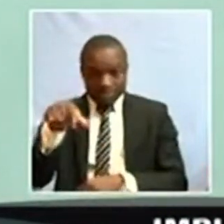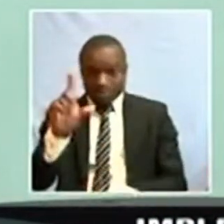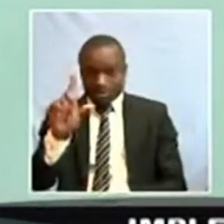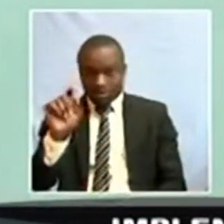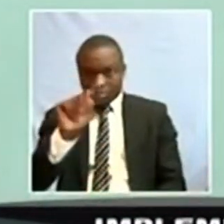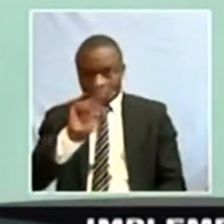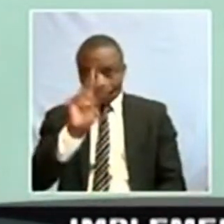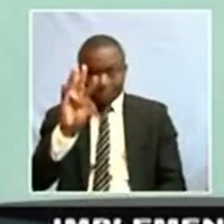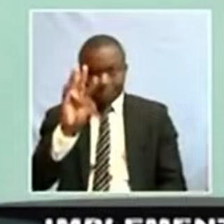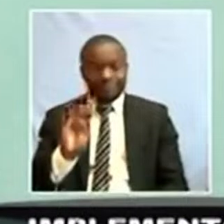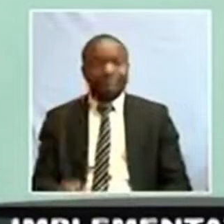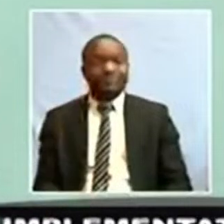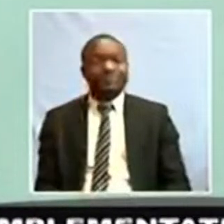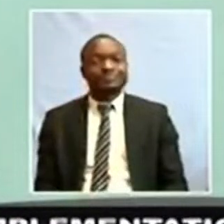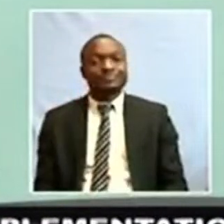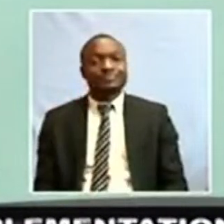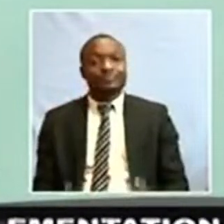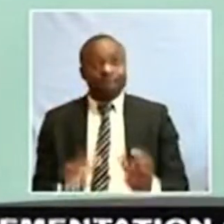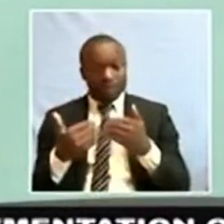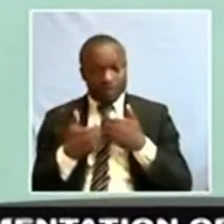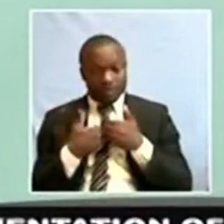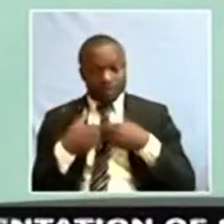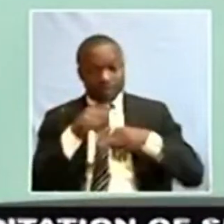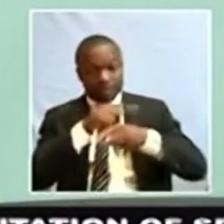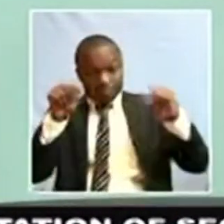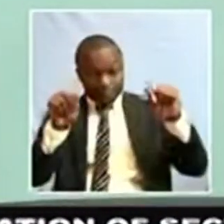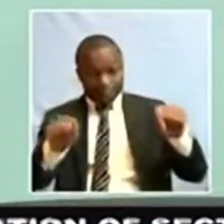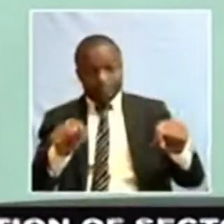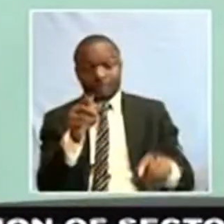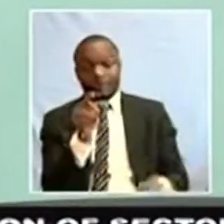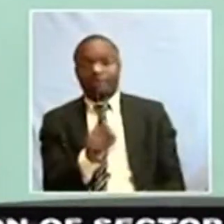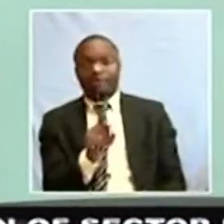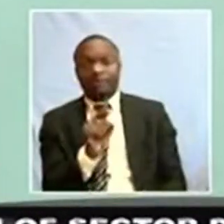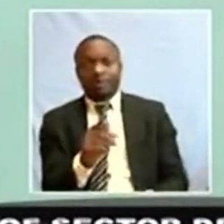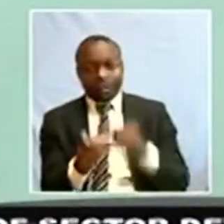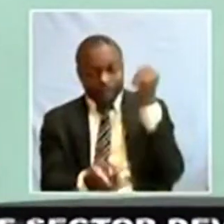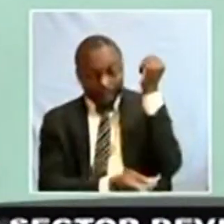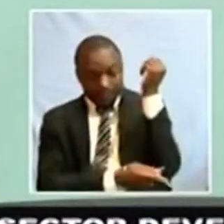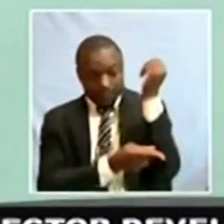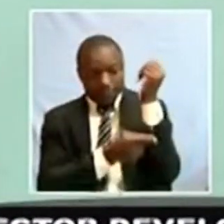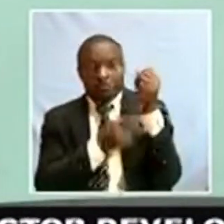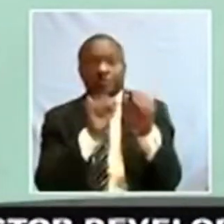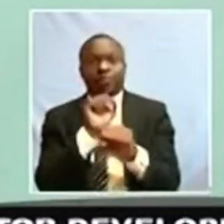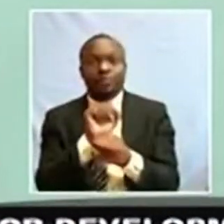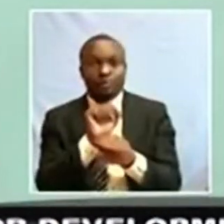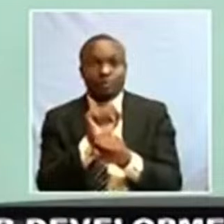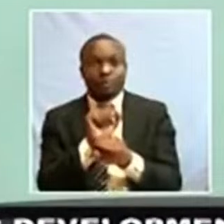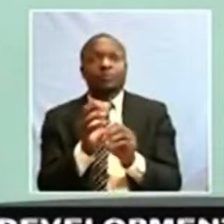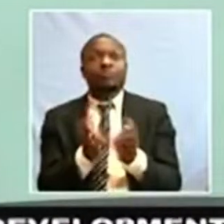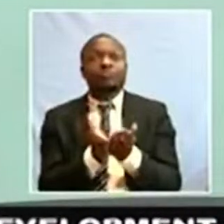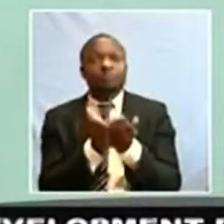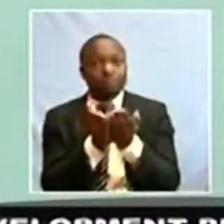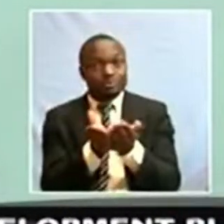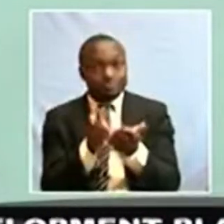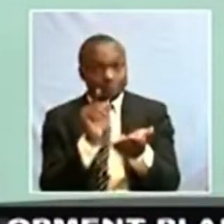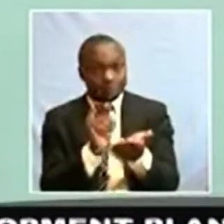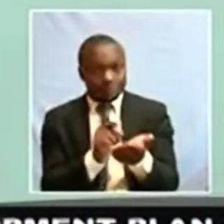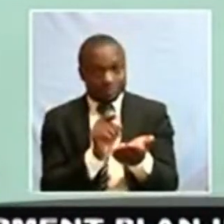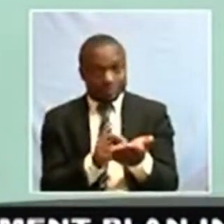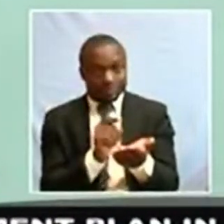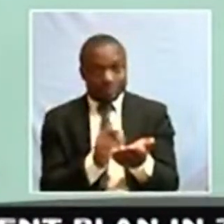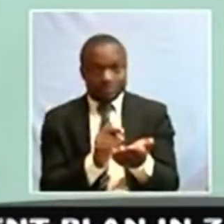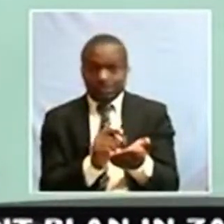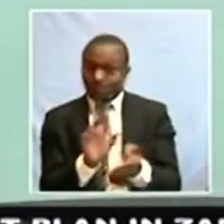2024. So we have a table there. So devolved function, pontoons and ferries, this